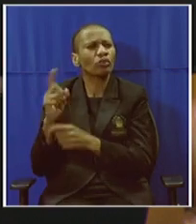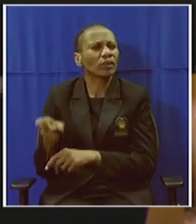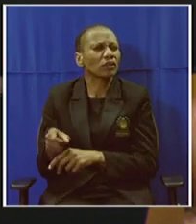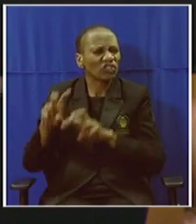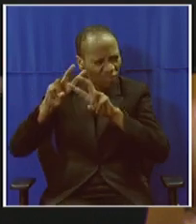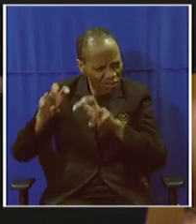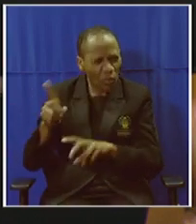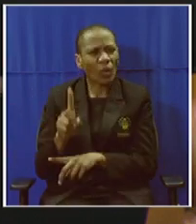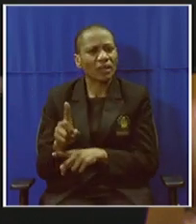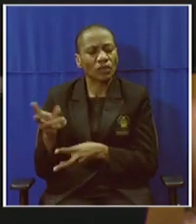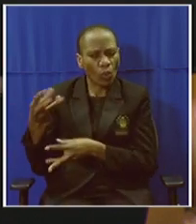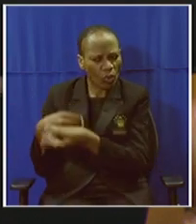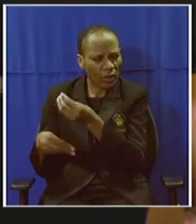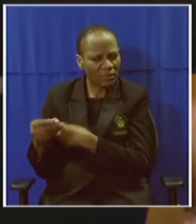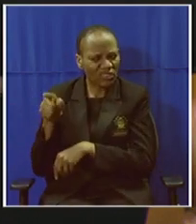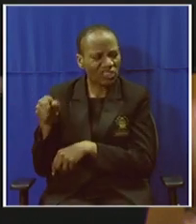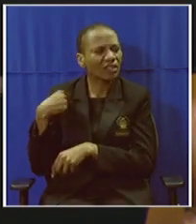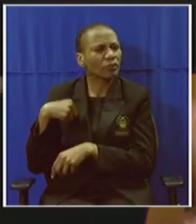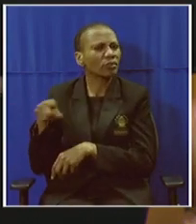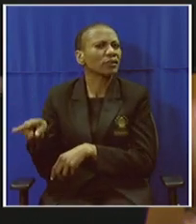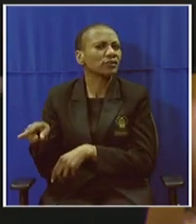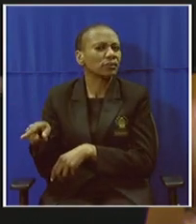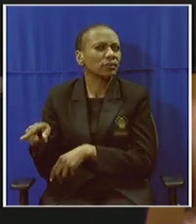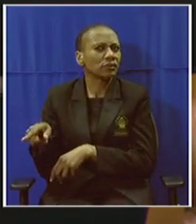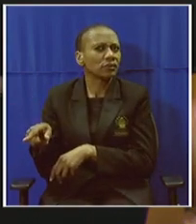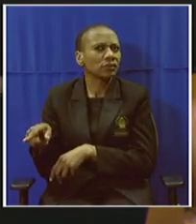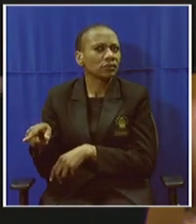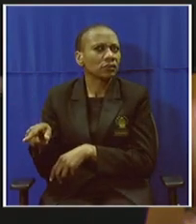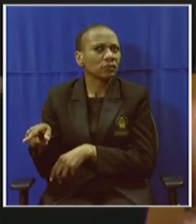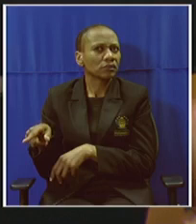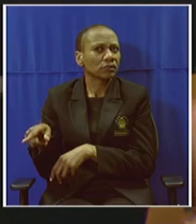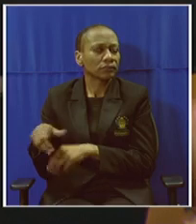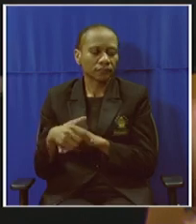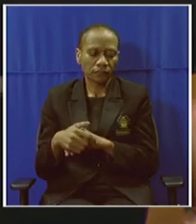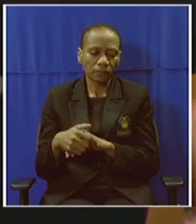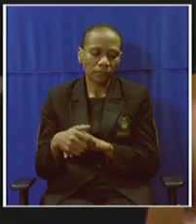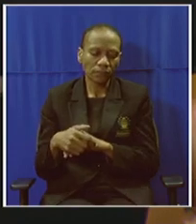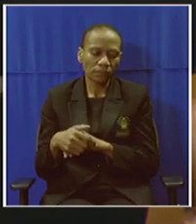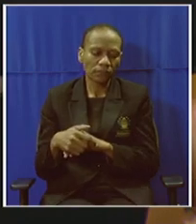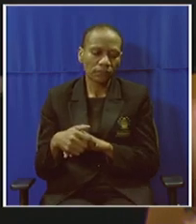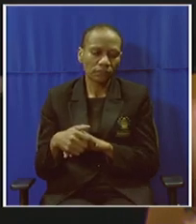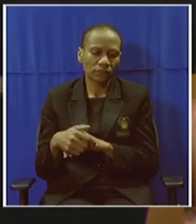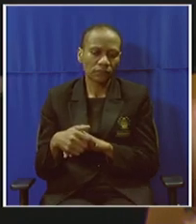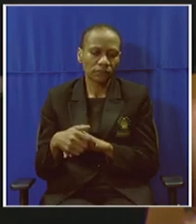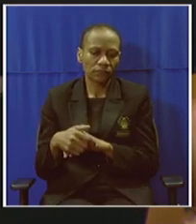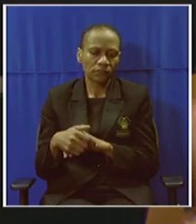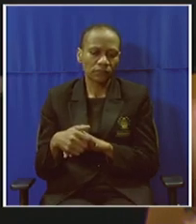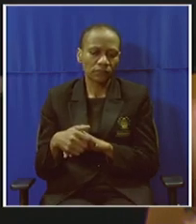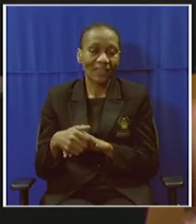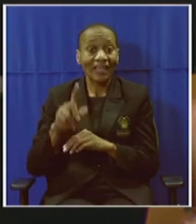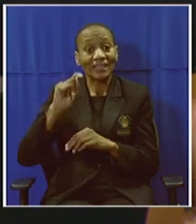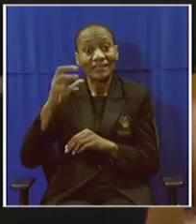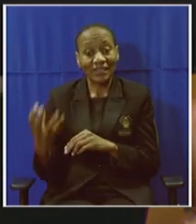corruption allegations made against Mzumbe municipality over tender